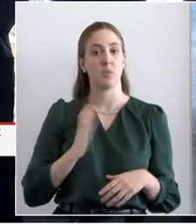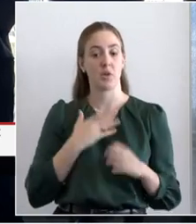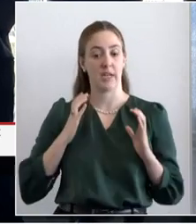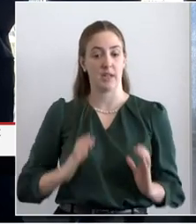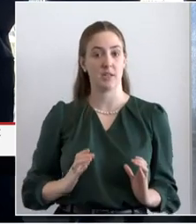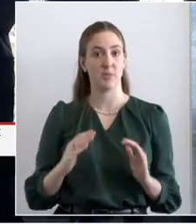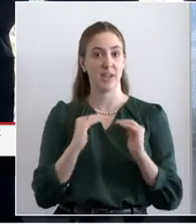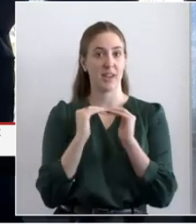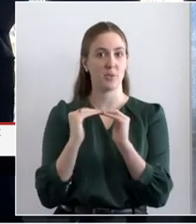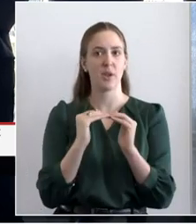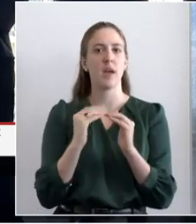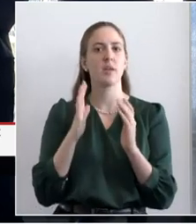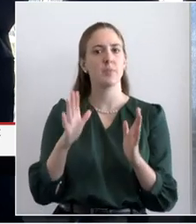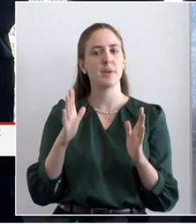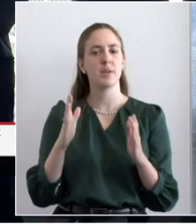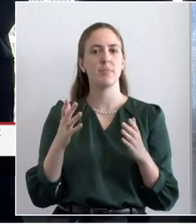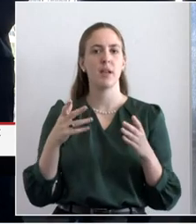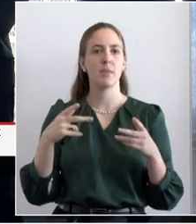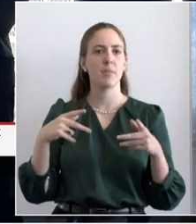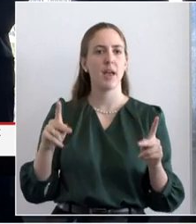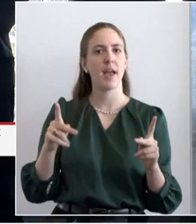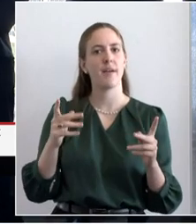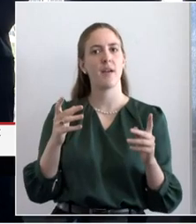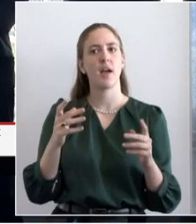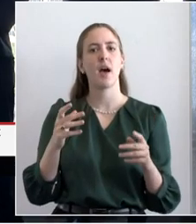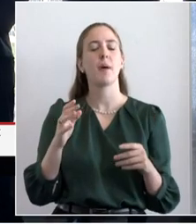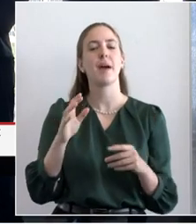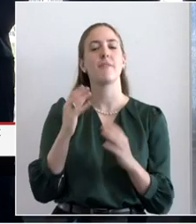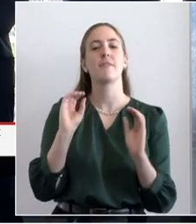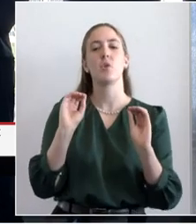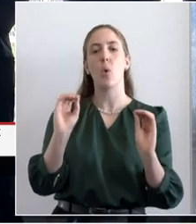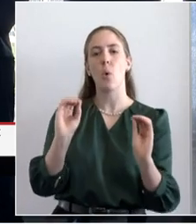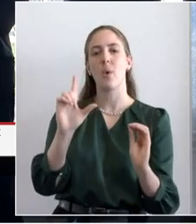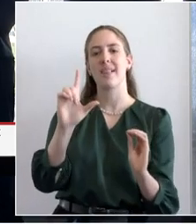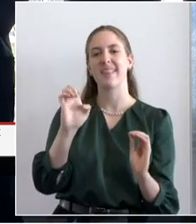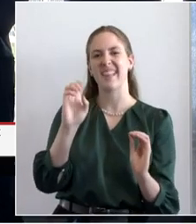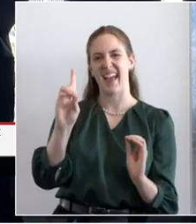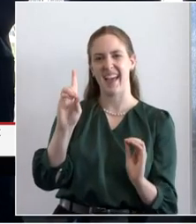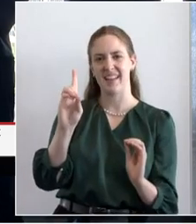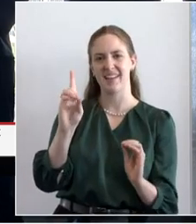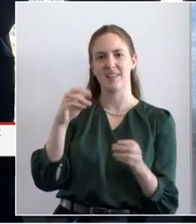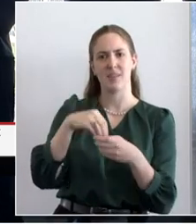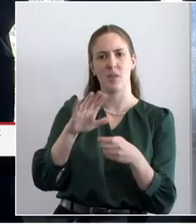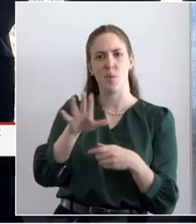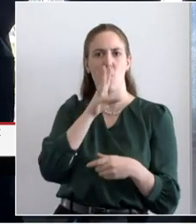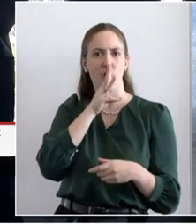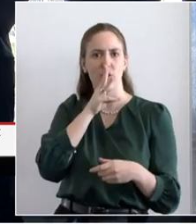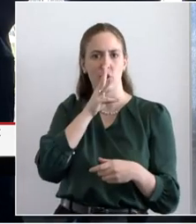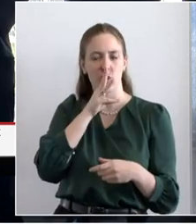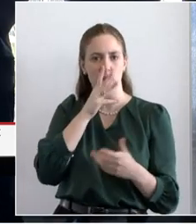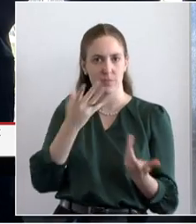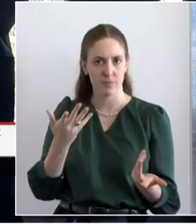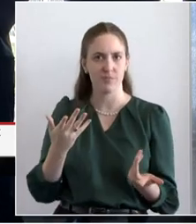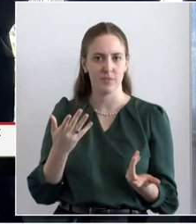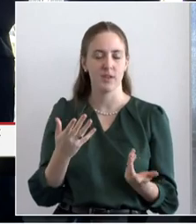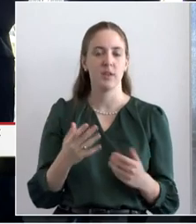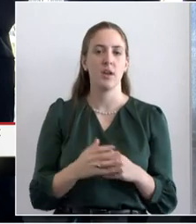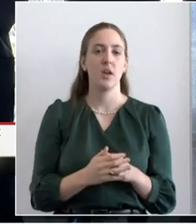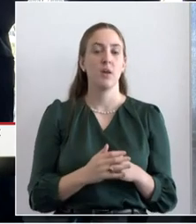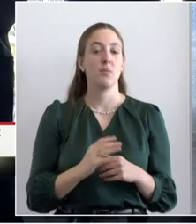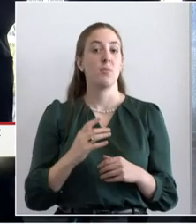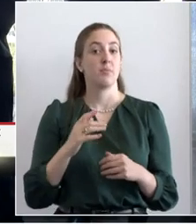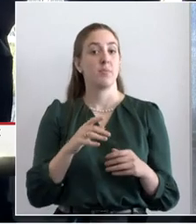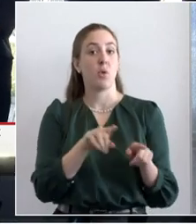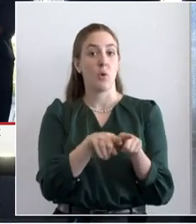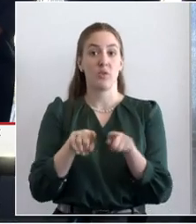be lead-free and not drink from a lead line. Equity in DC for us, or in DC Water,